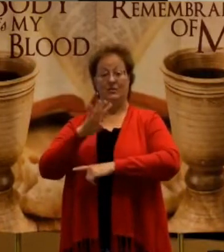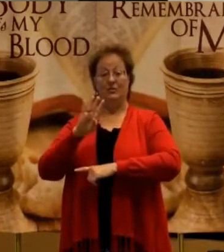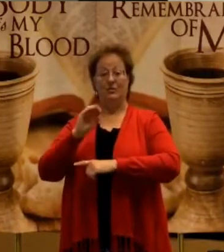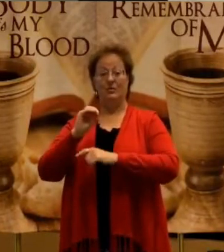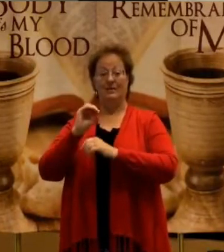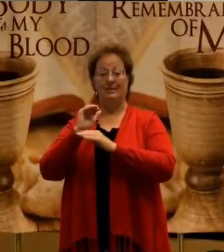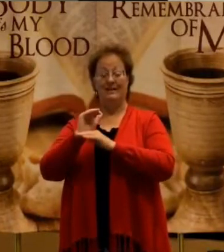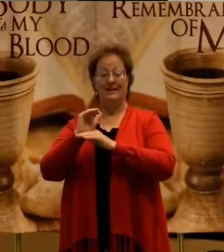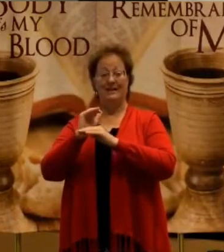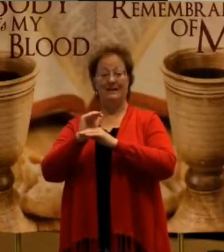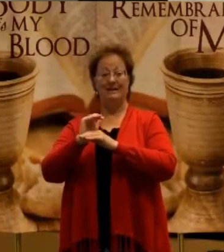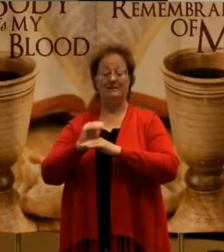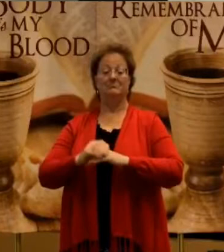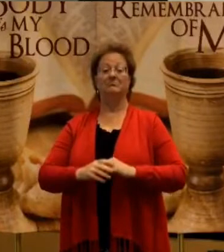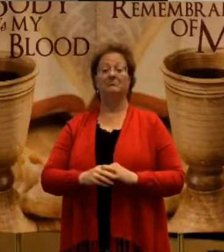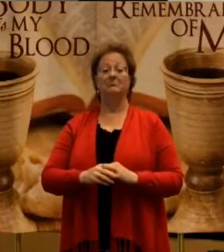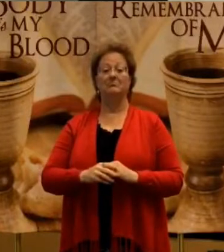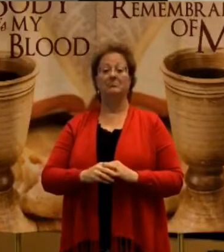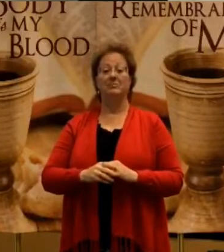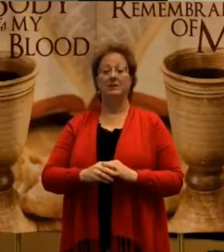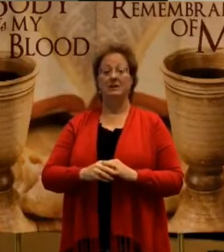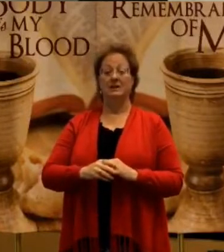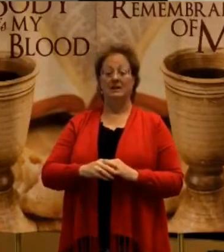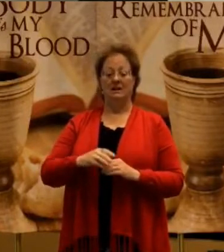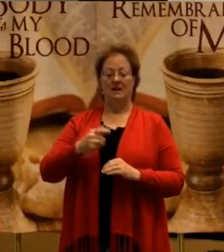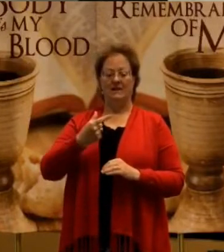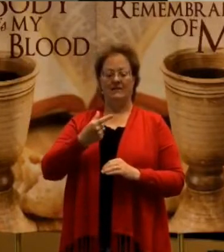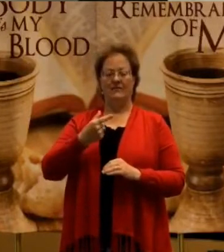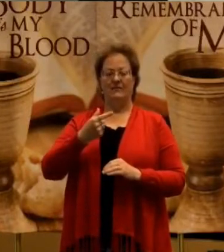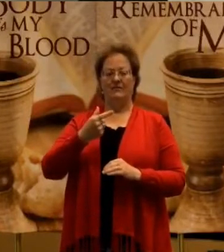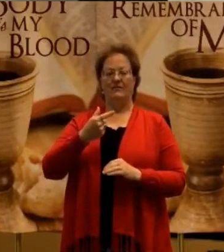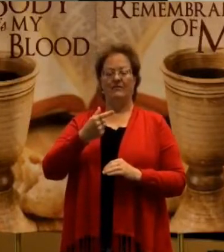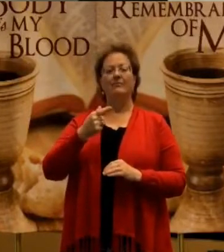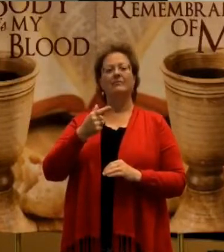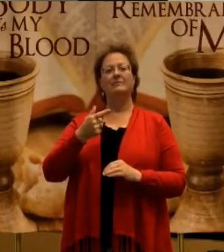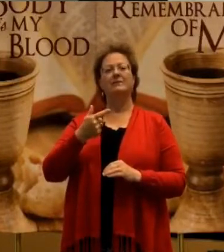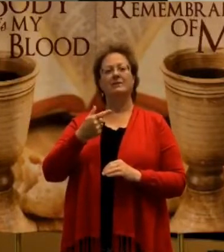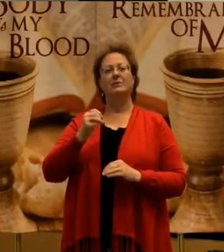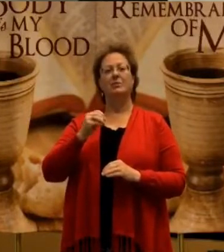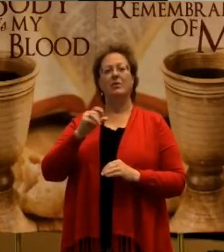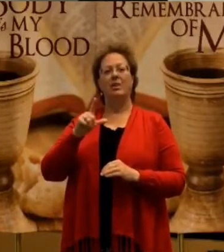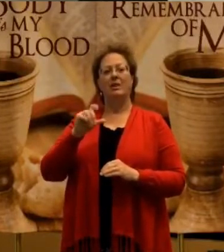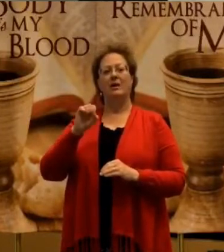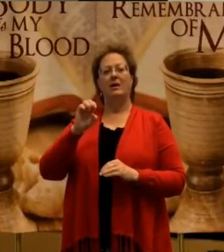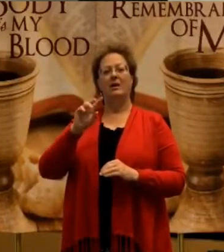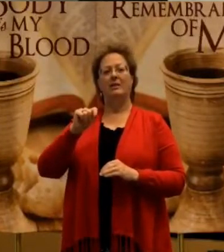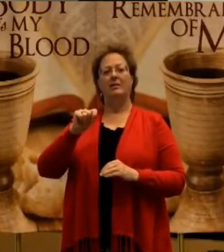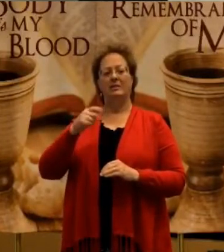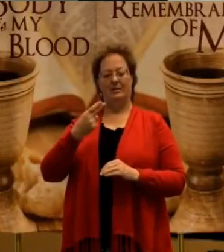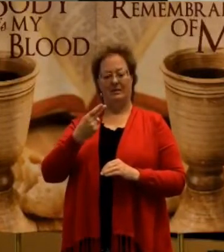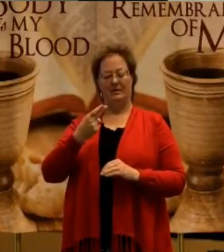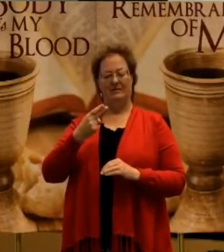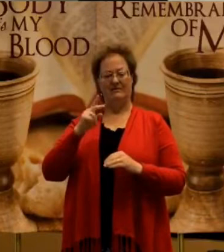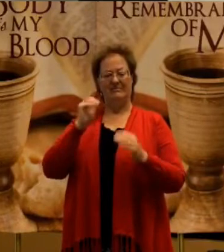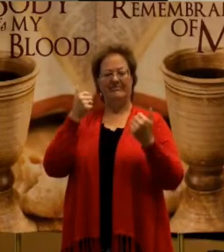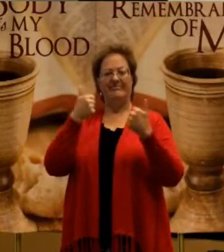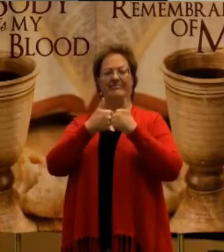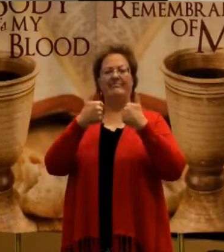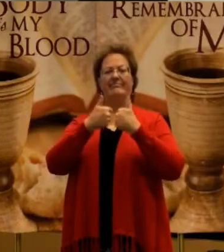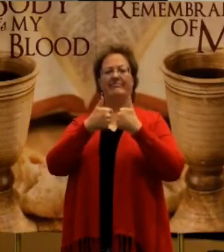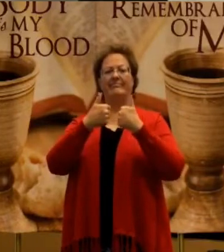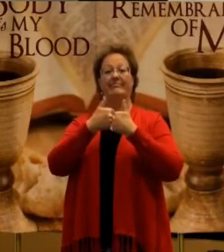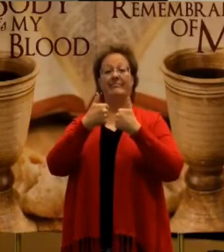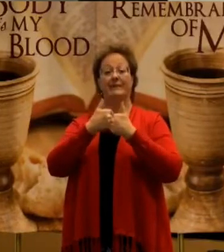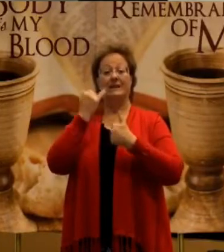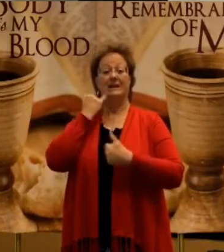home. For 40 days, the Philistine giant Goliath challenged the army of Israel to send out a soldier to fight him. For